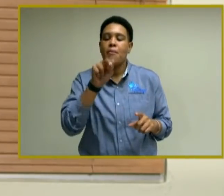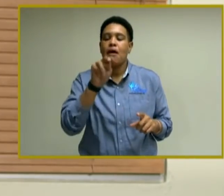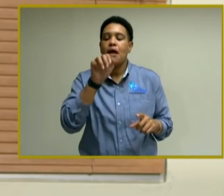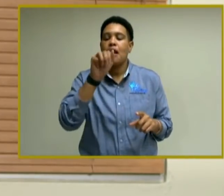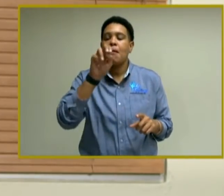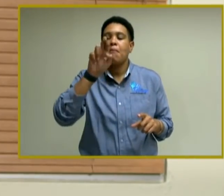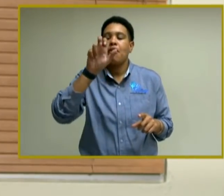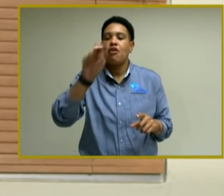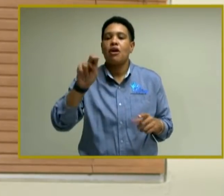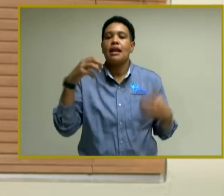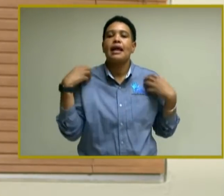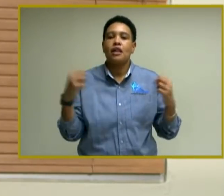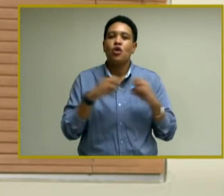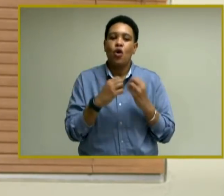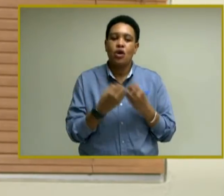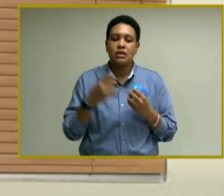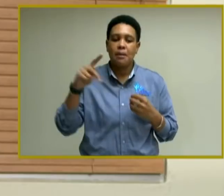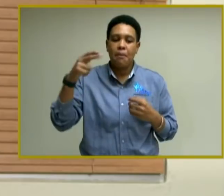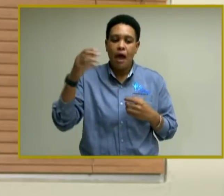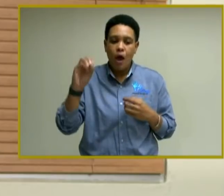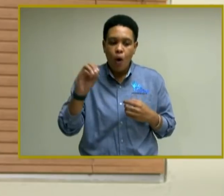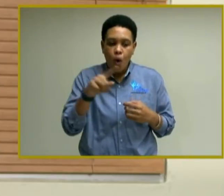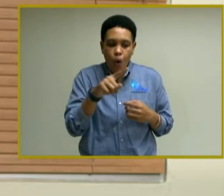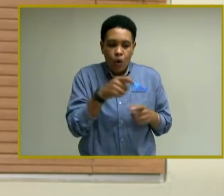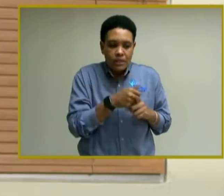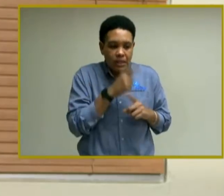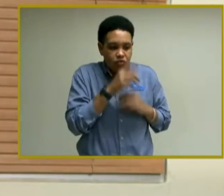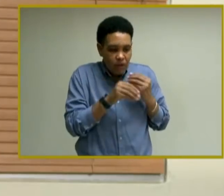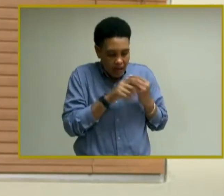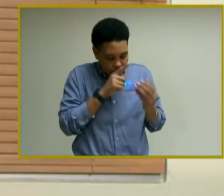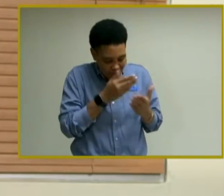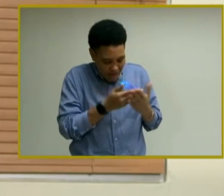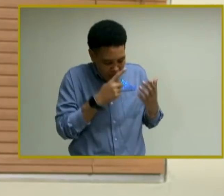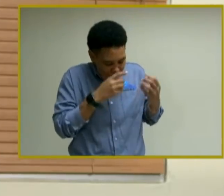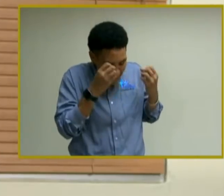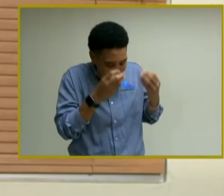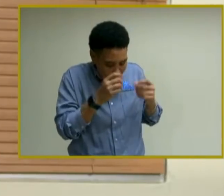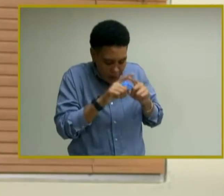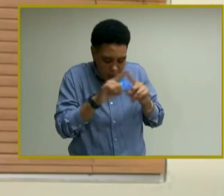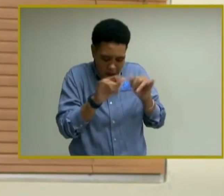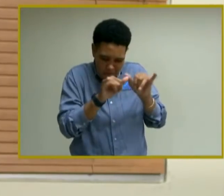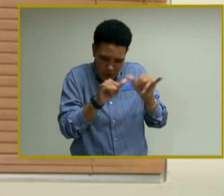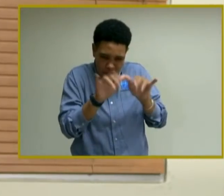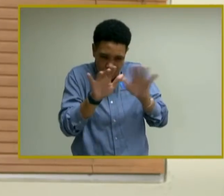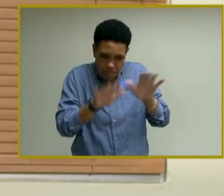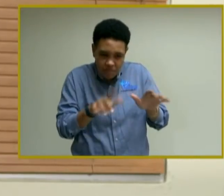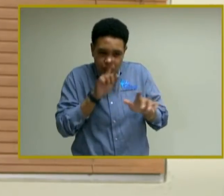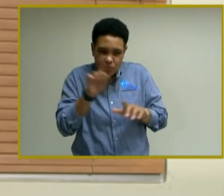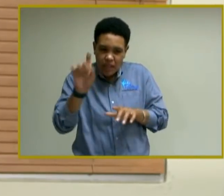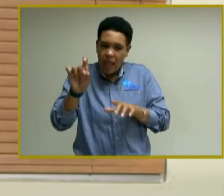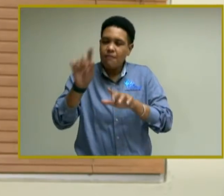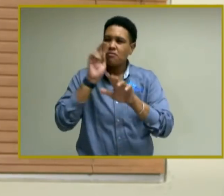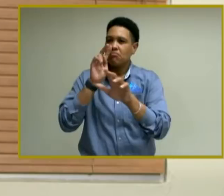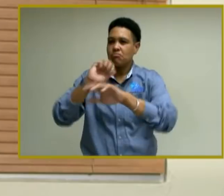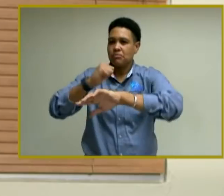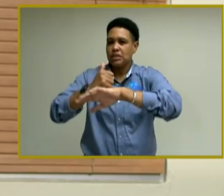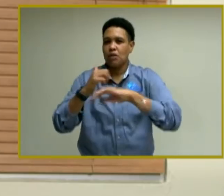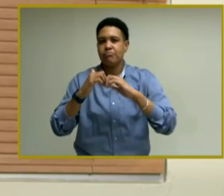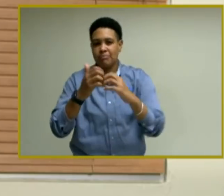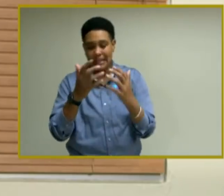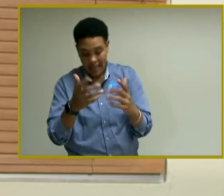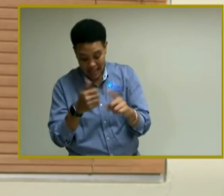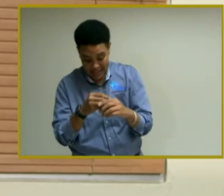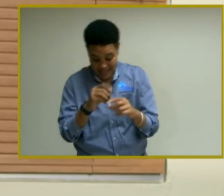Health Organization, there are in fact measures that would have to be put in place